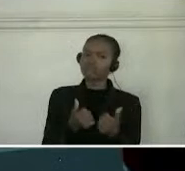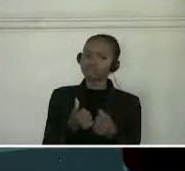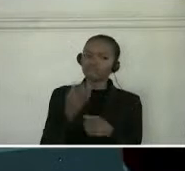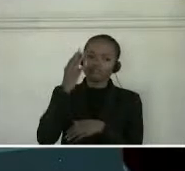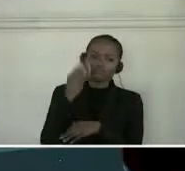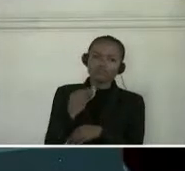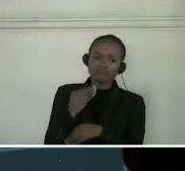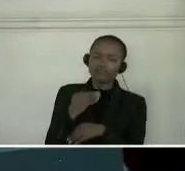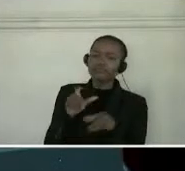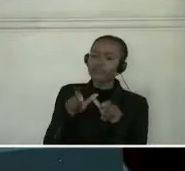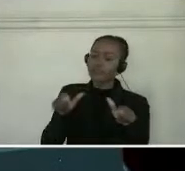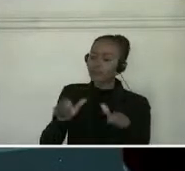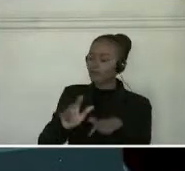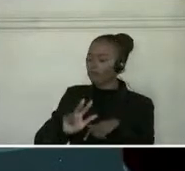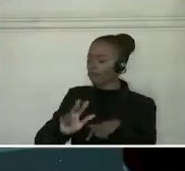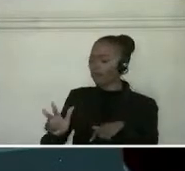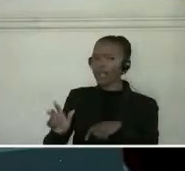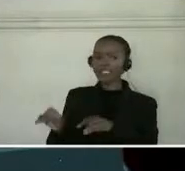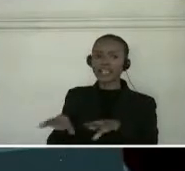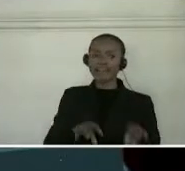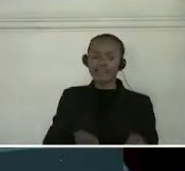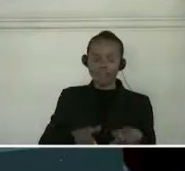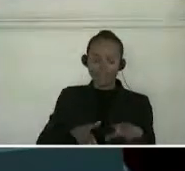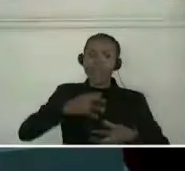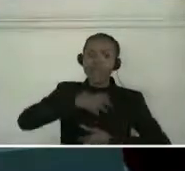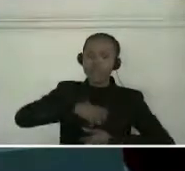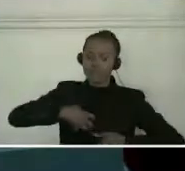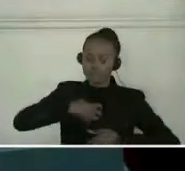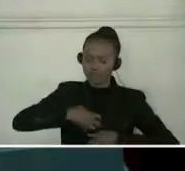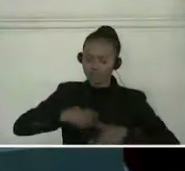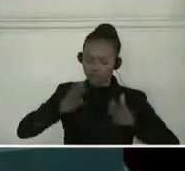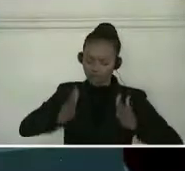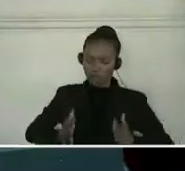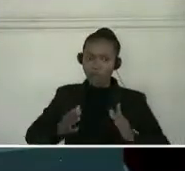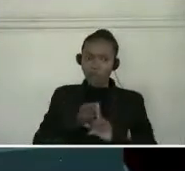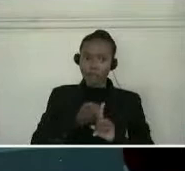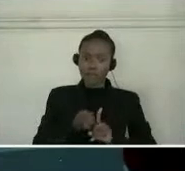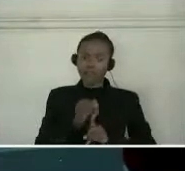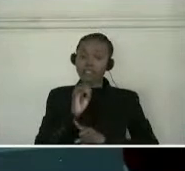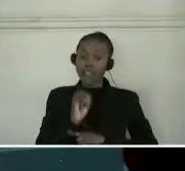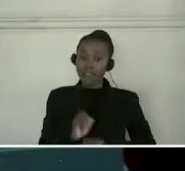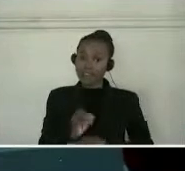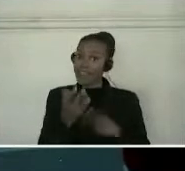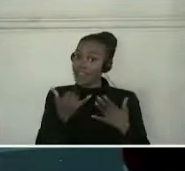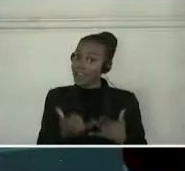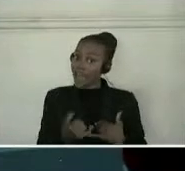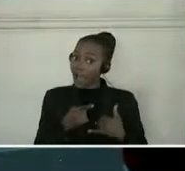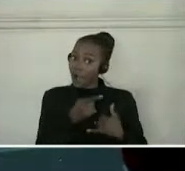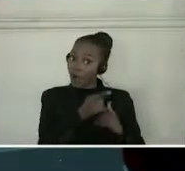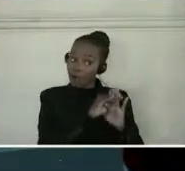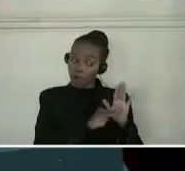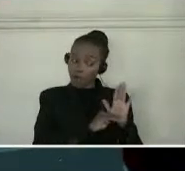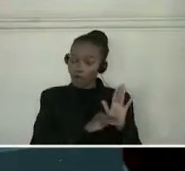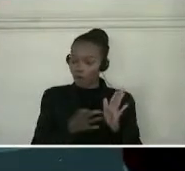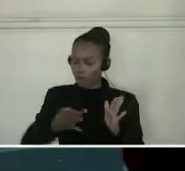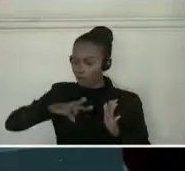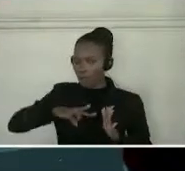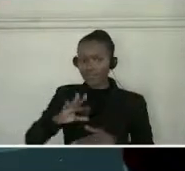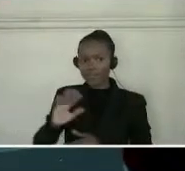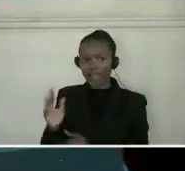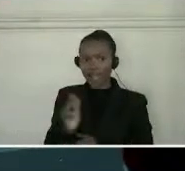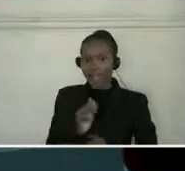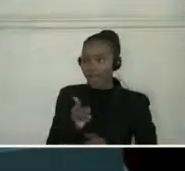neglect emotionally and physical abuse recreation benefits them by improving their